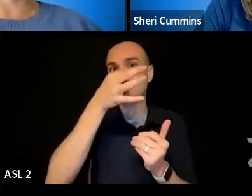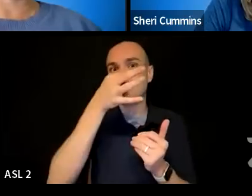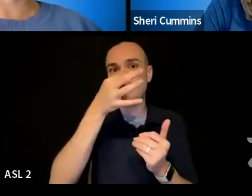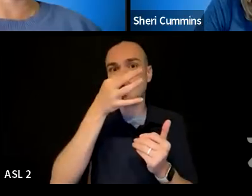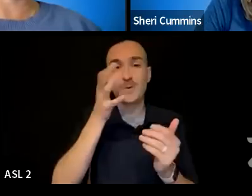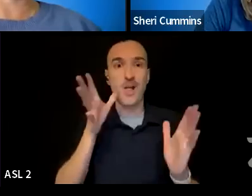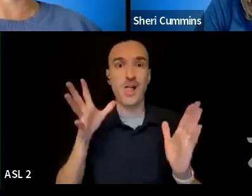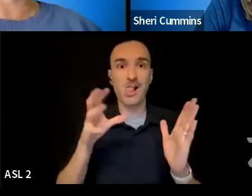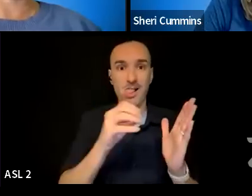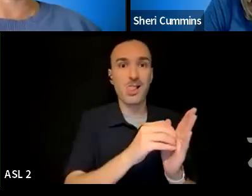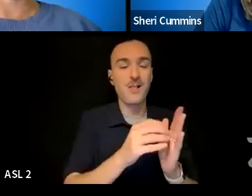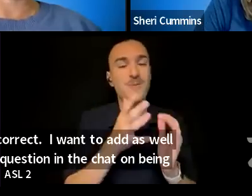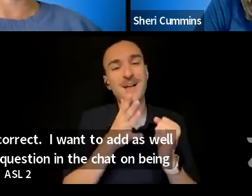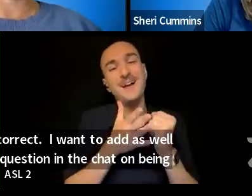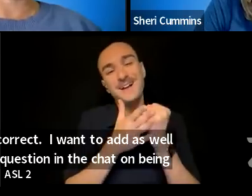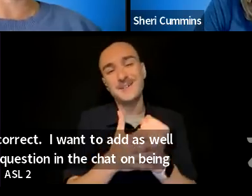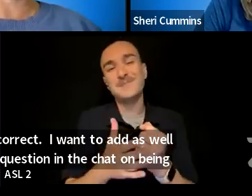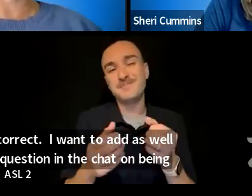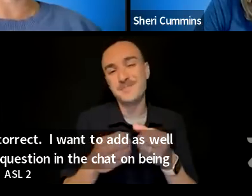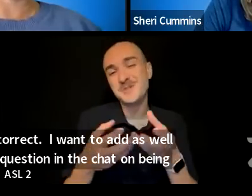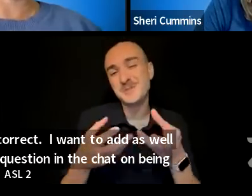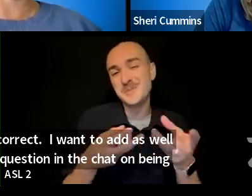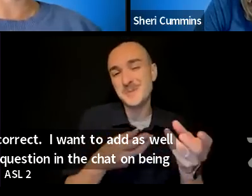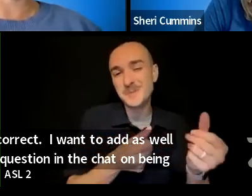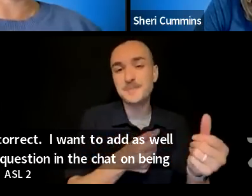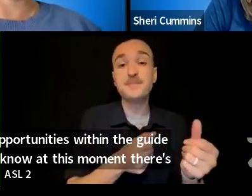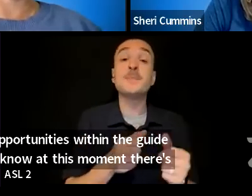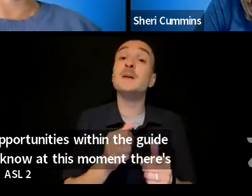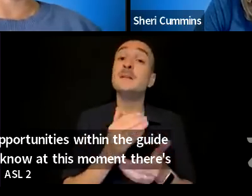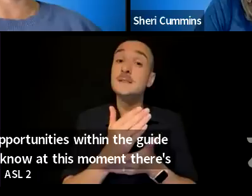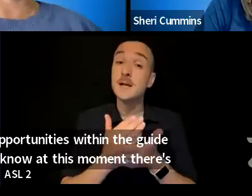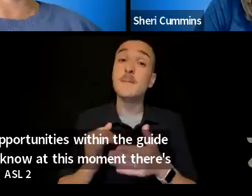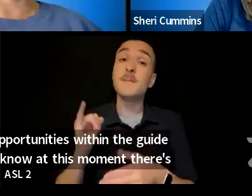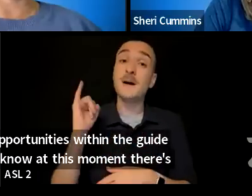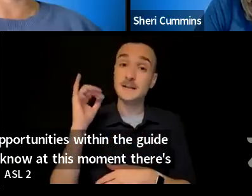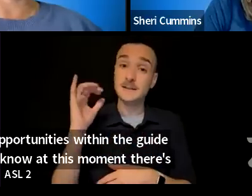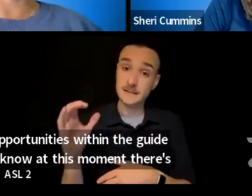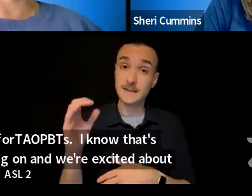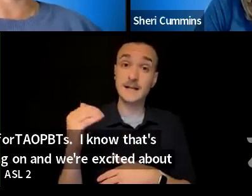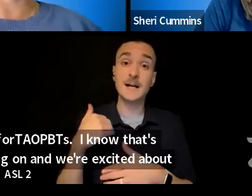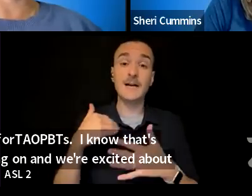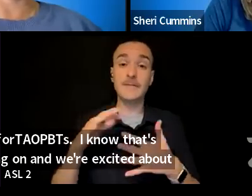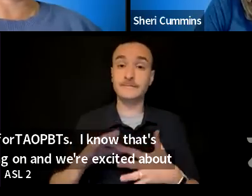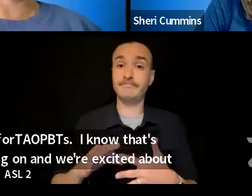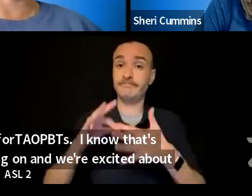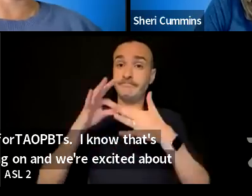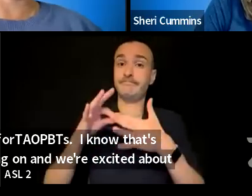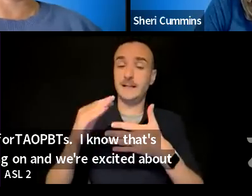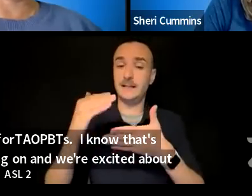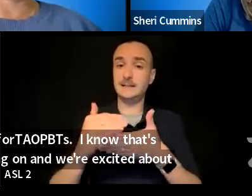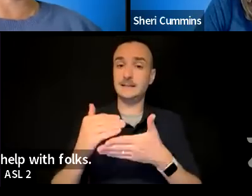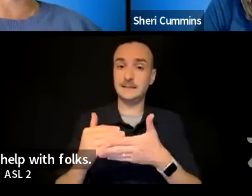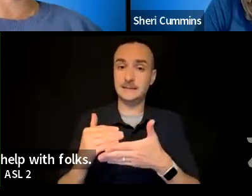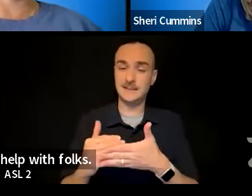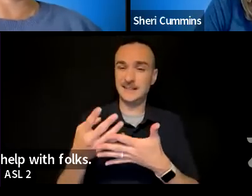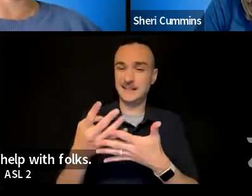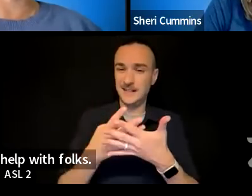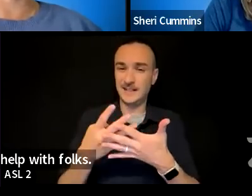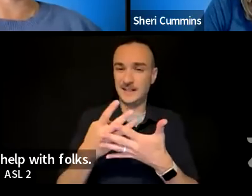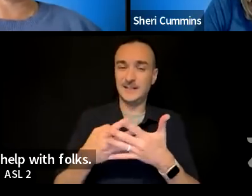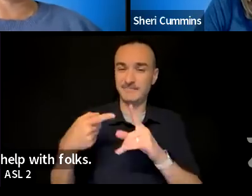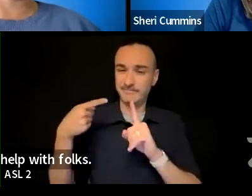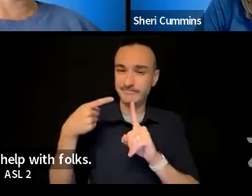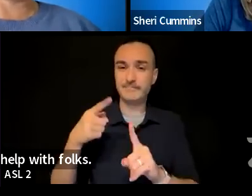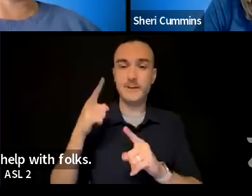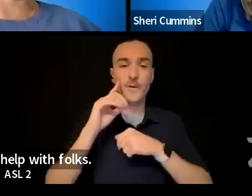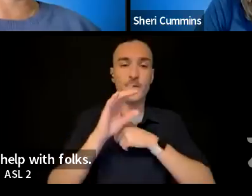And then there are also some ICs that have, curated lists about foreign investigators. I think NIAID